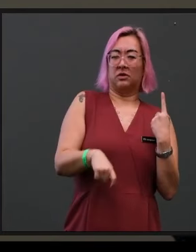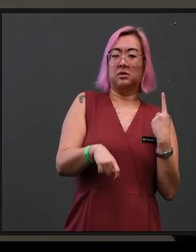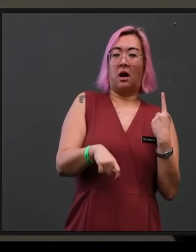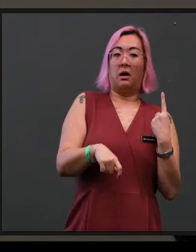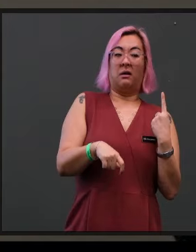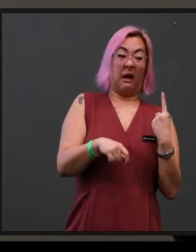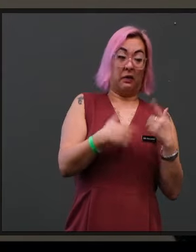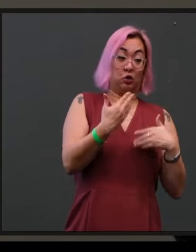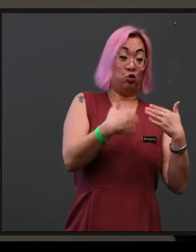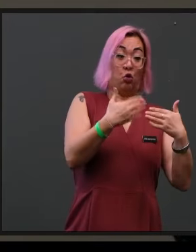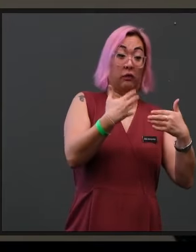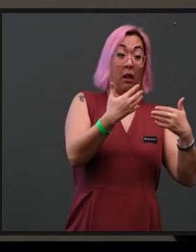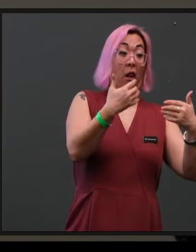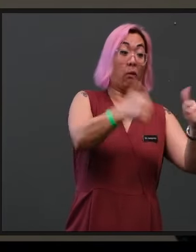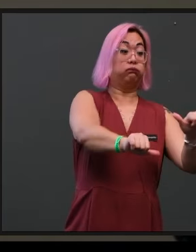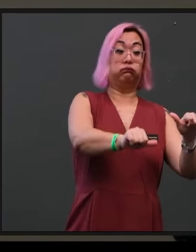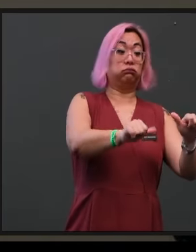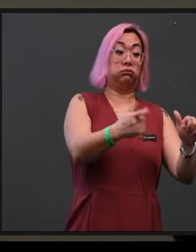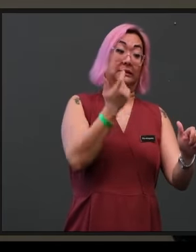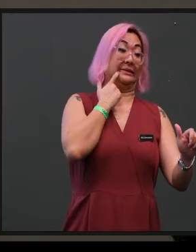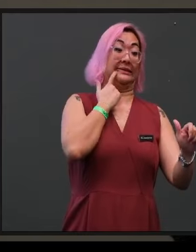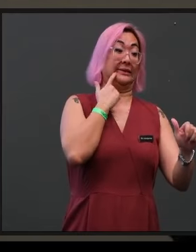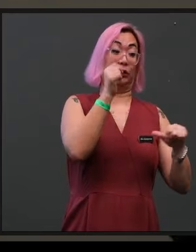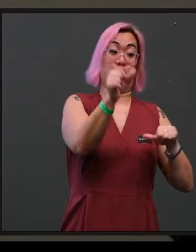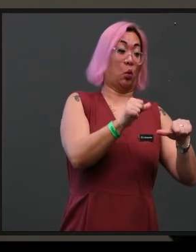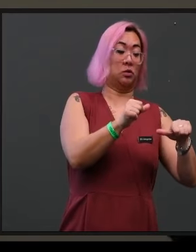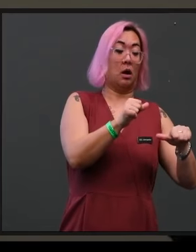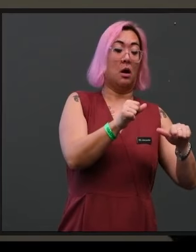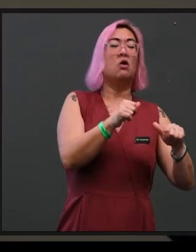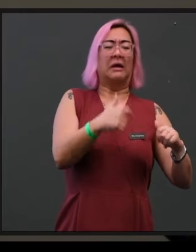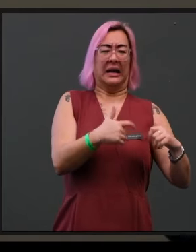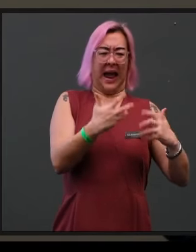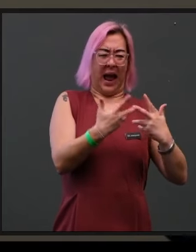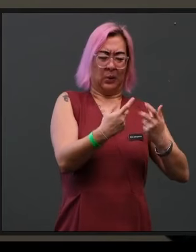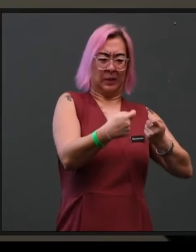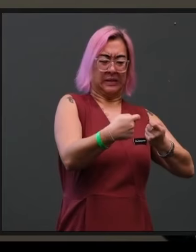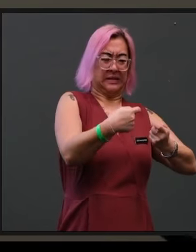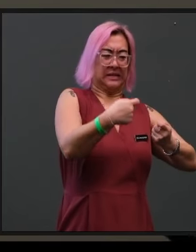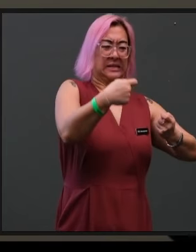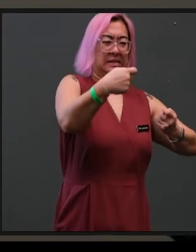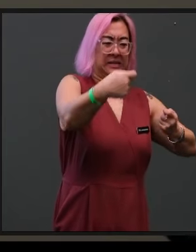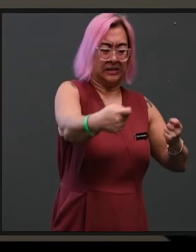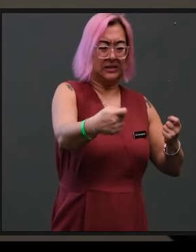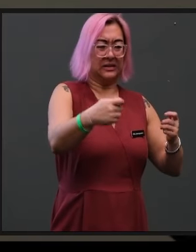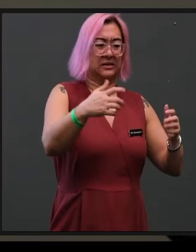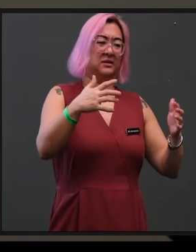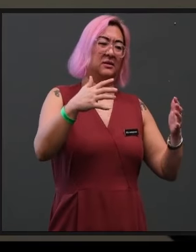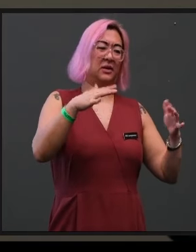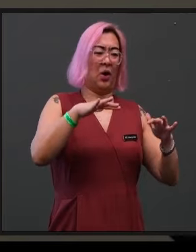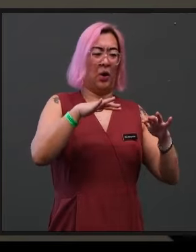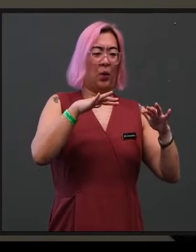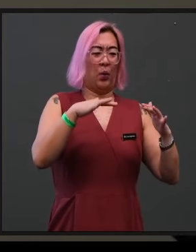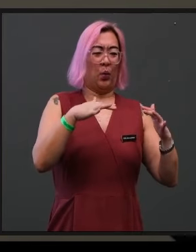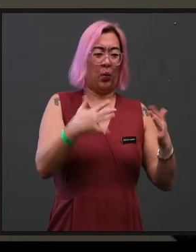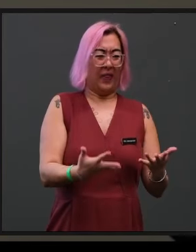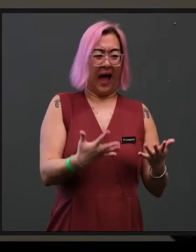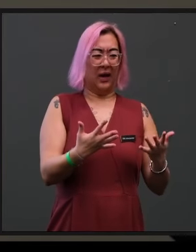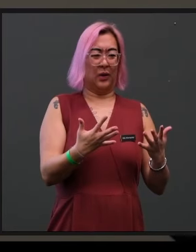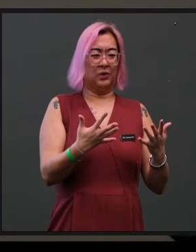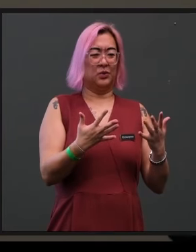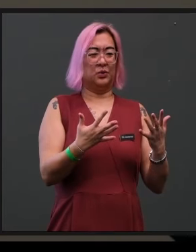I sort of extend this without people getting extremely bored, like 7 hours into being on a